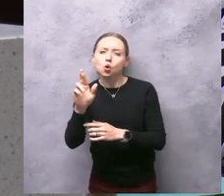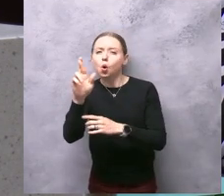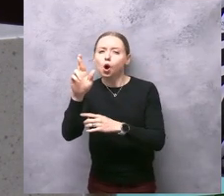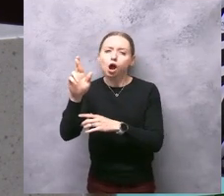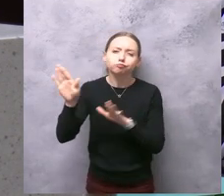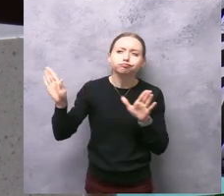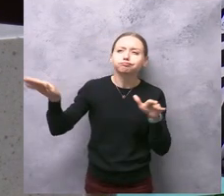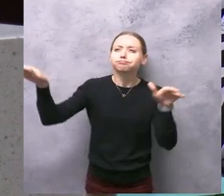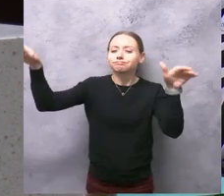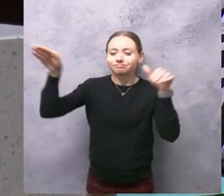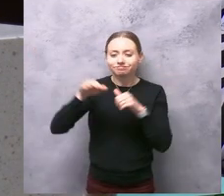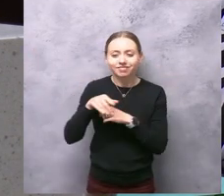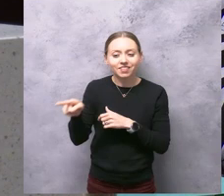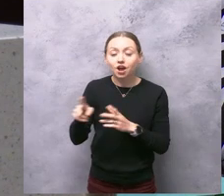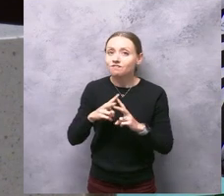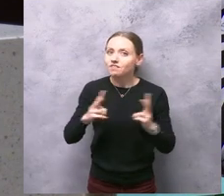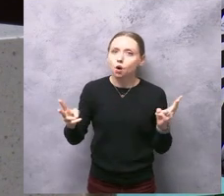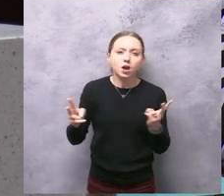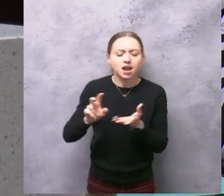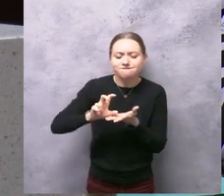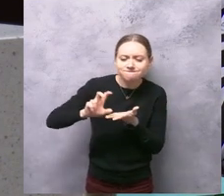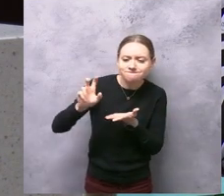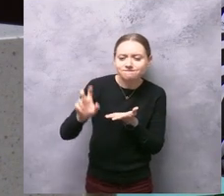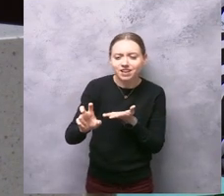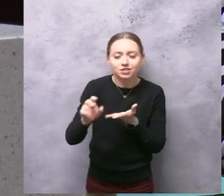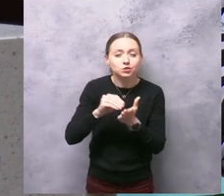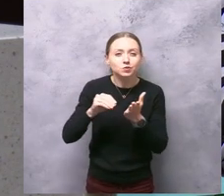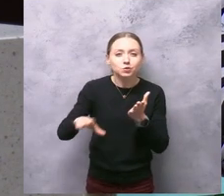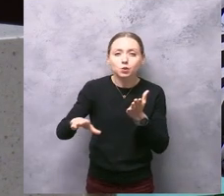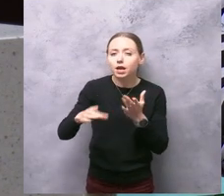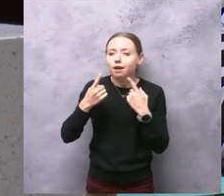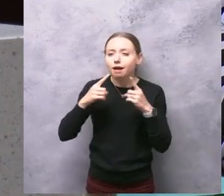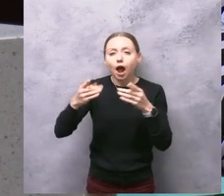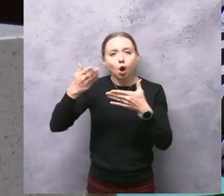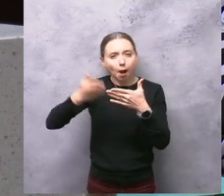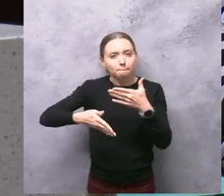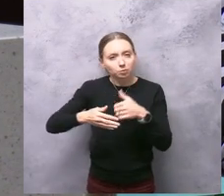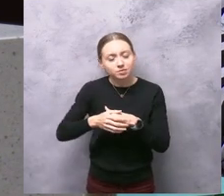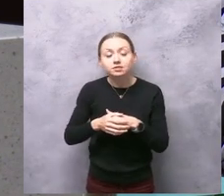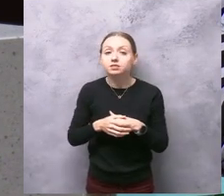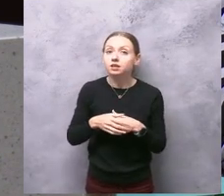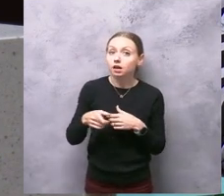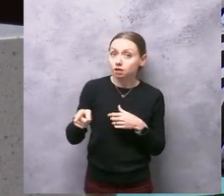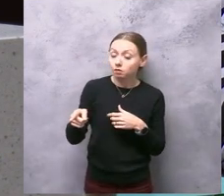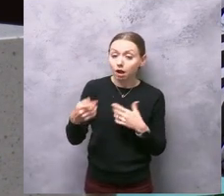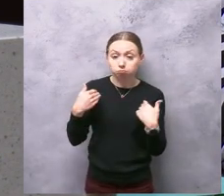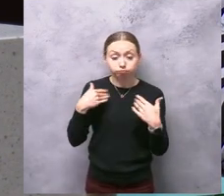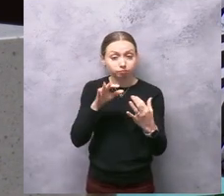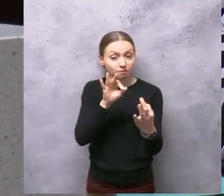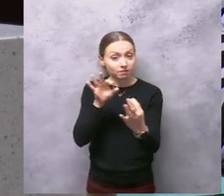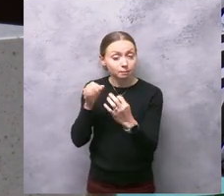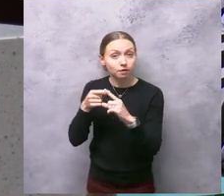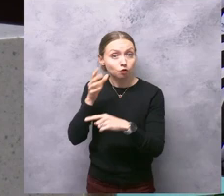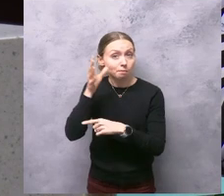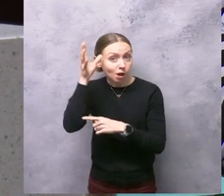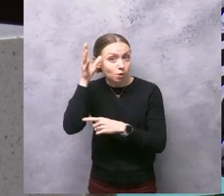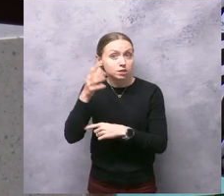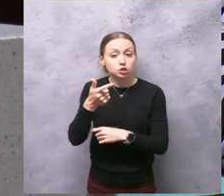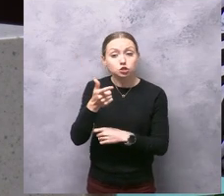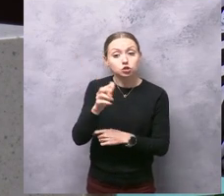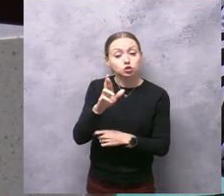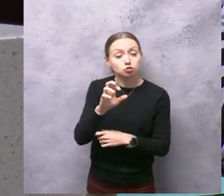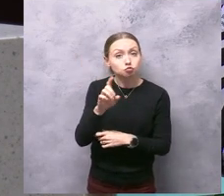student outcomes, and they're making a difference. And in fact, they're getting feedback from parents and grandparents who say that they so